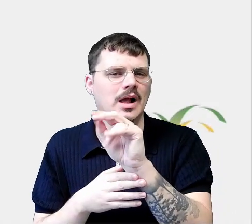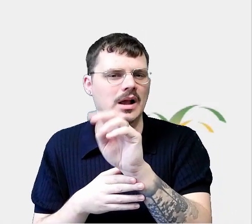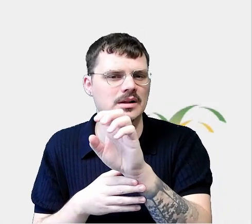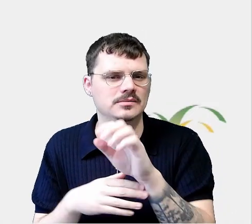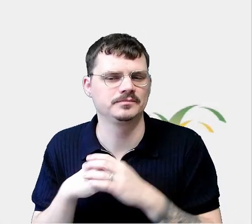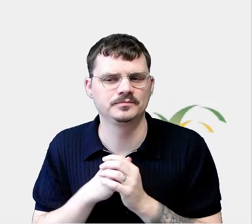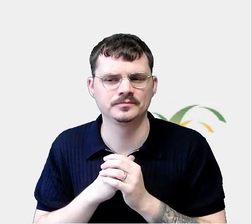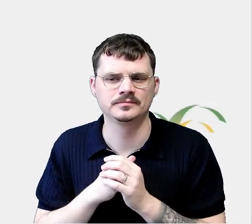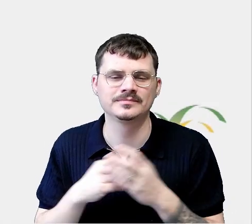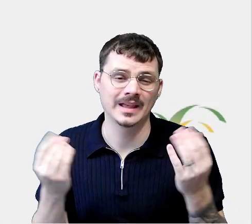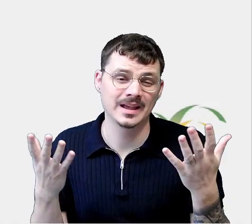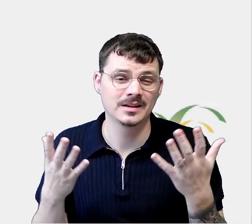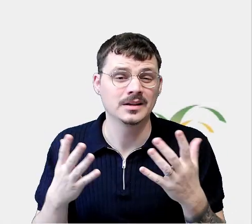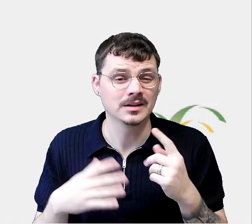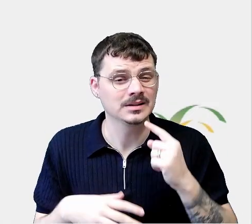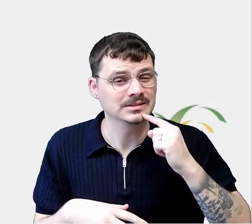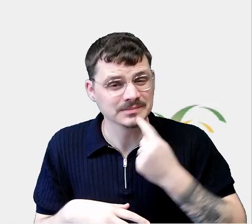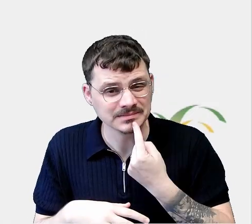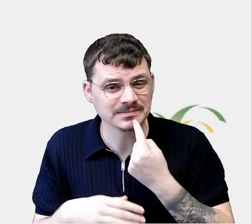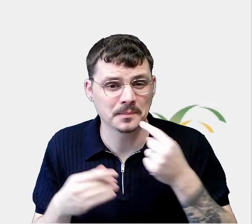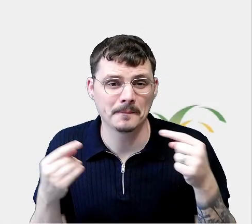And extreme pain.